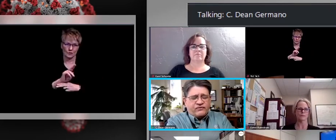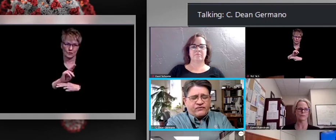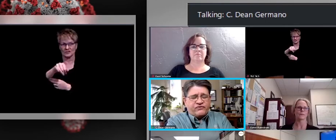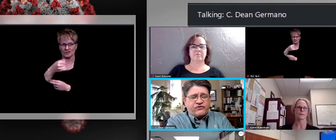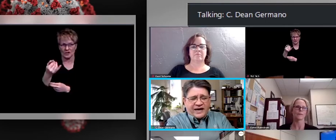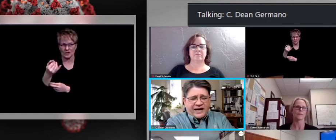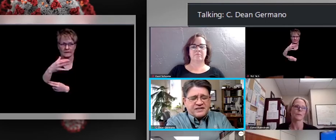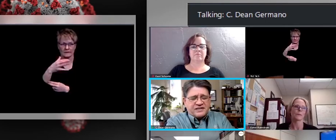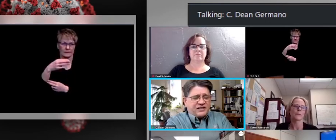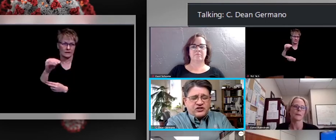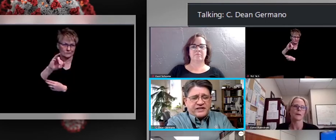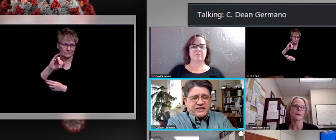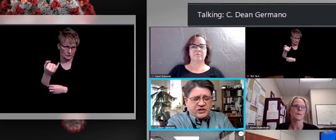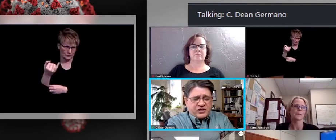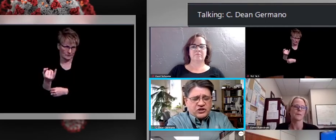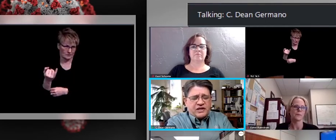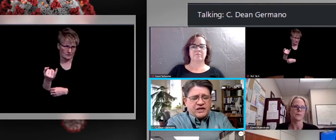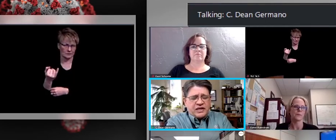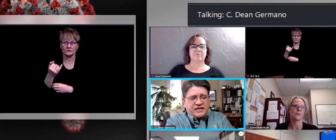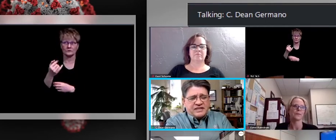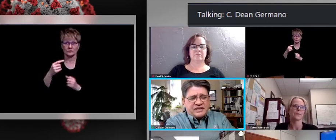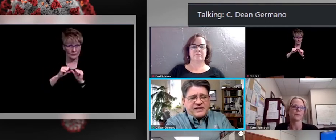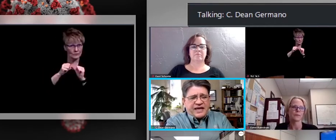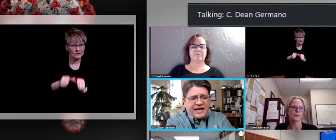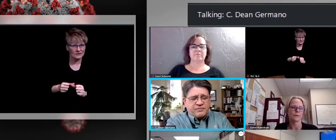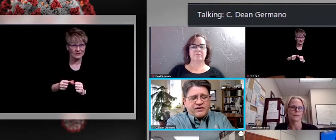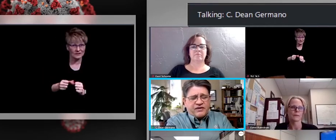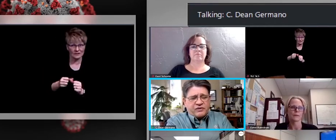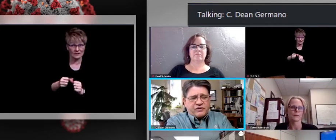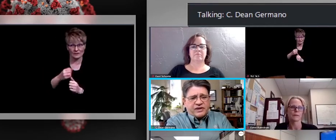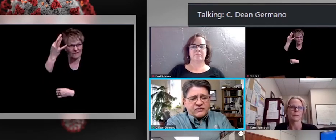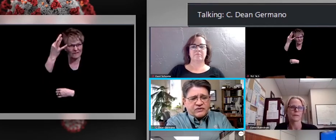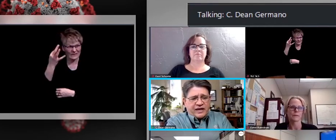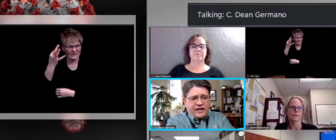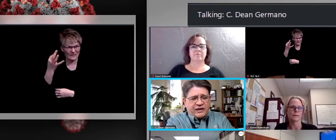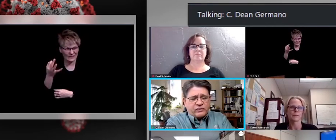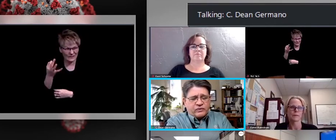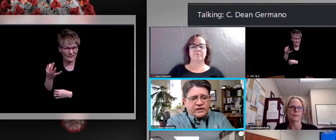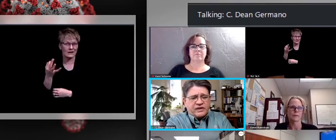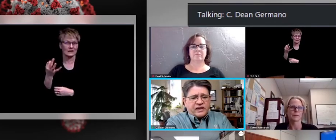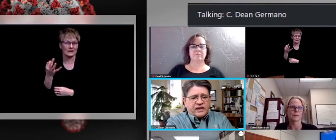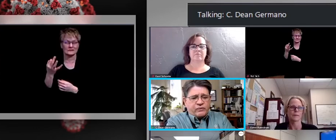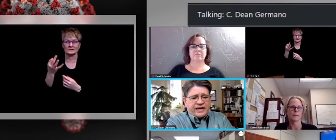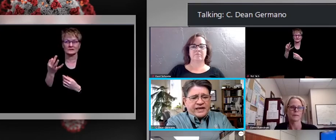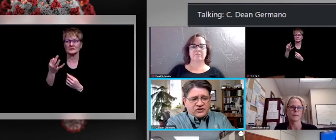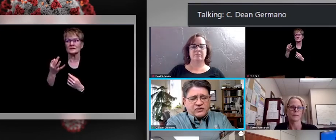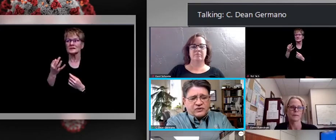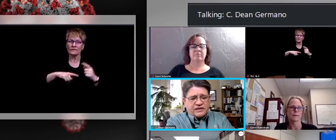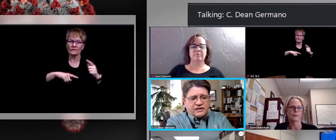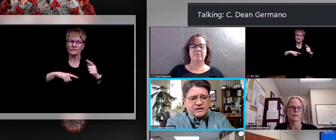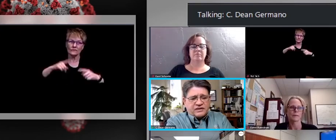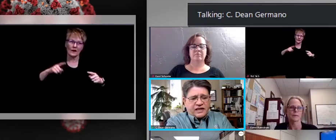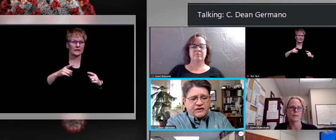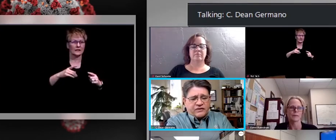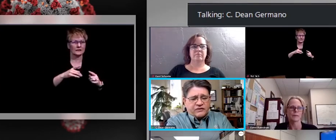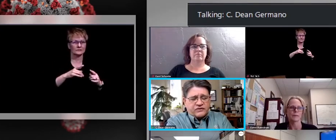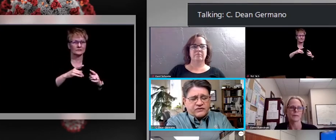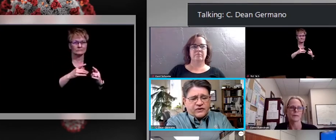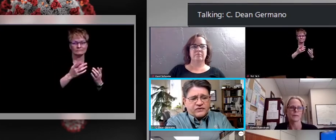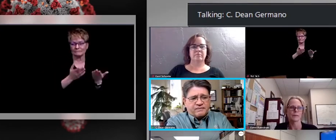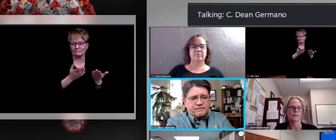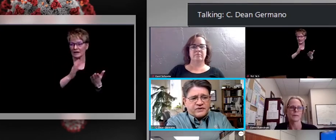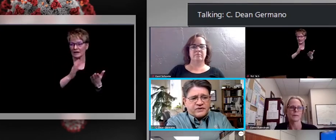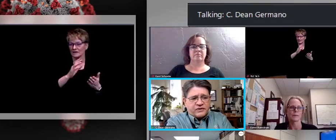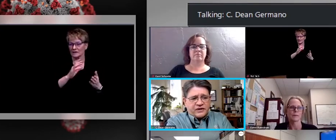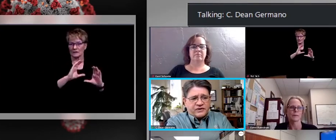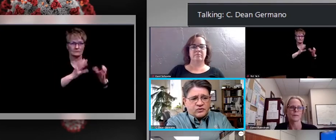several Fridays, not just at the Mission, but at some of the camps and other places around where we get to and taking care of those